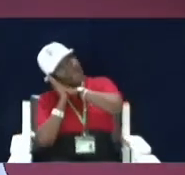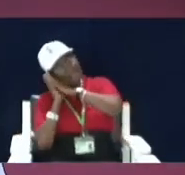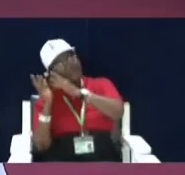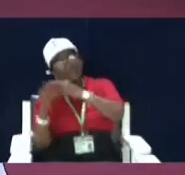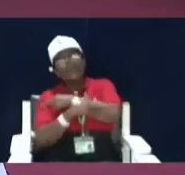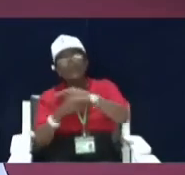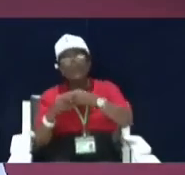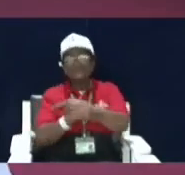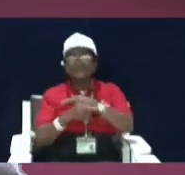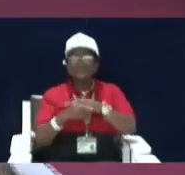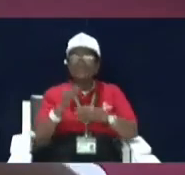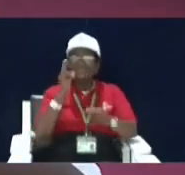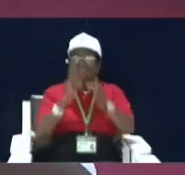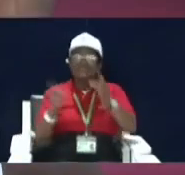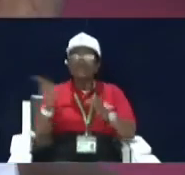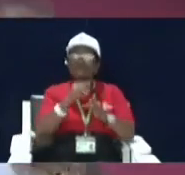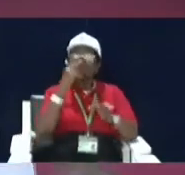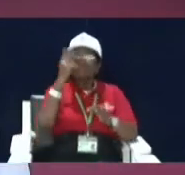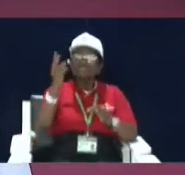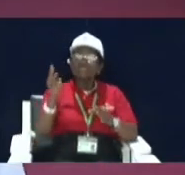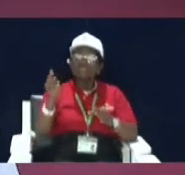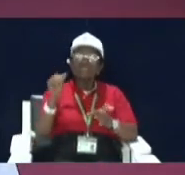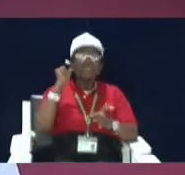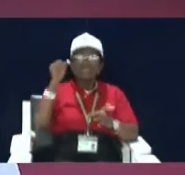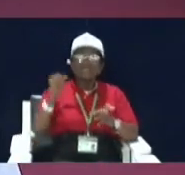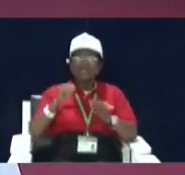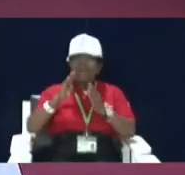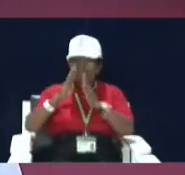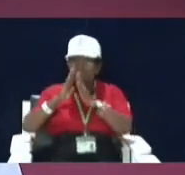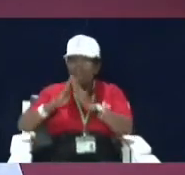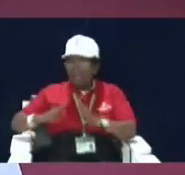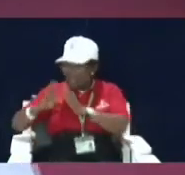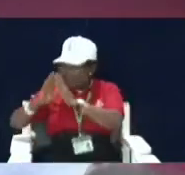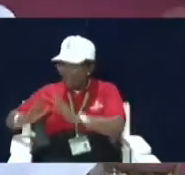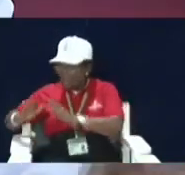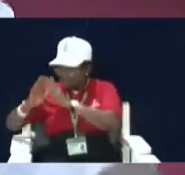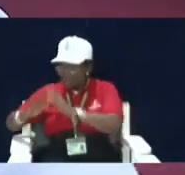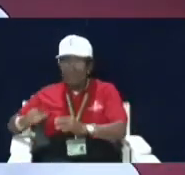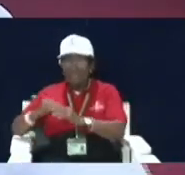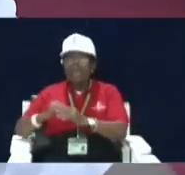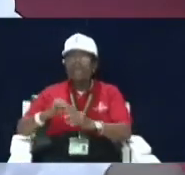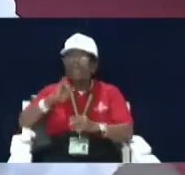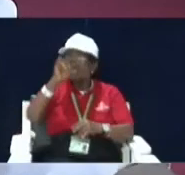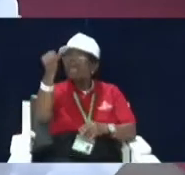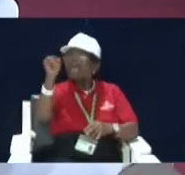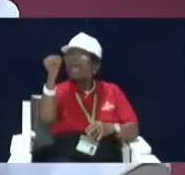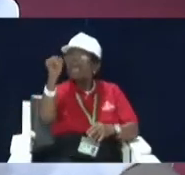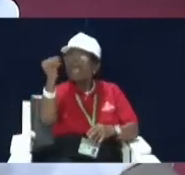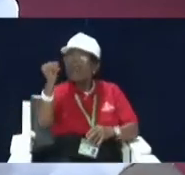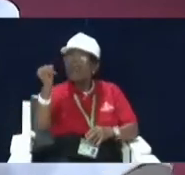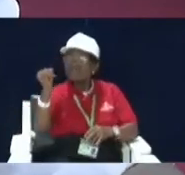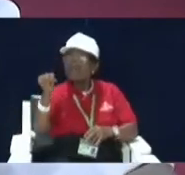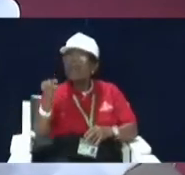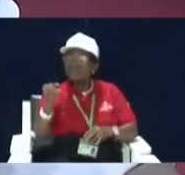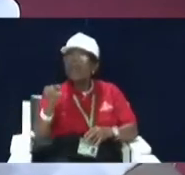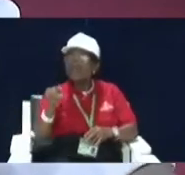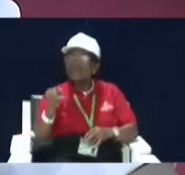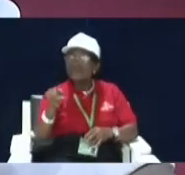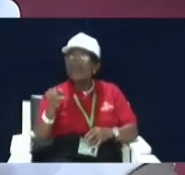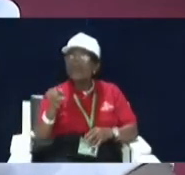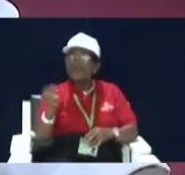in Adeboye, you can be lost there. But he wanted to live on holy land so that when